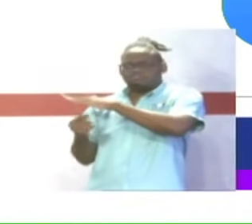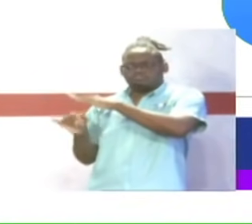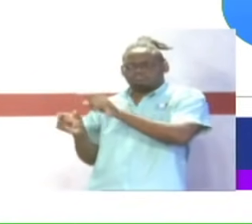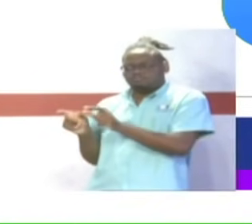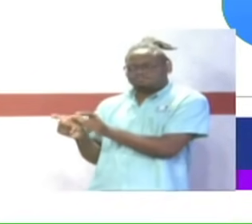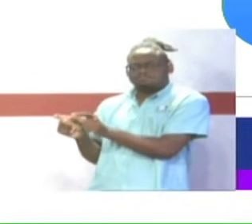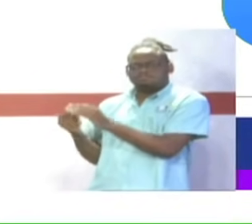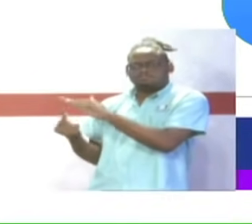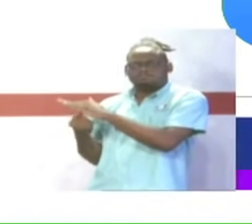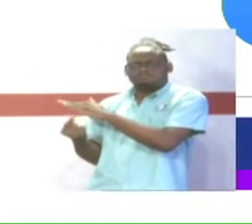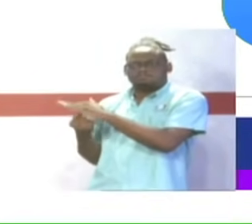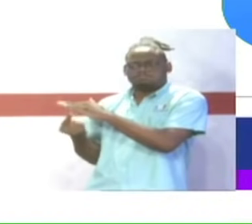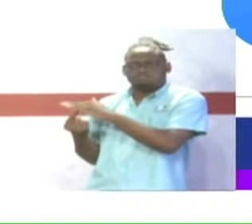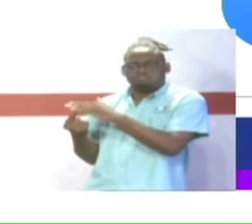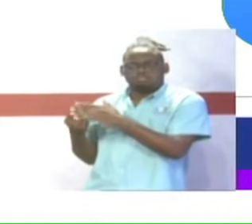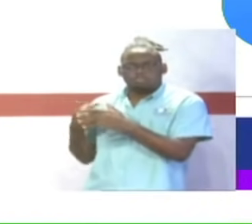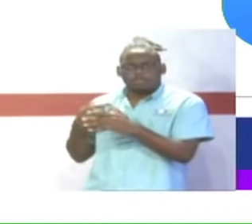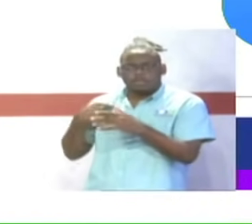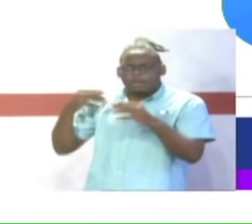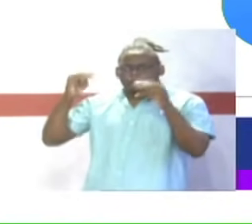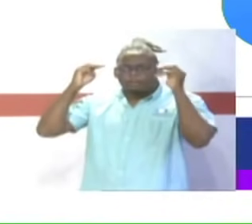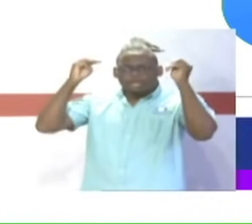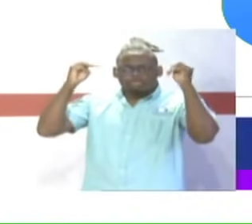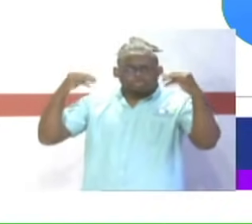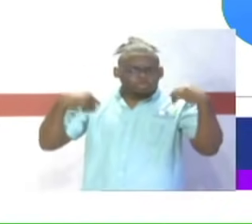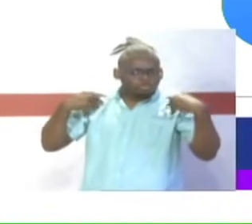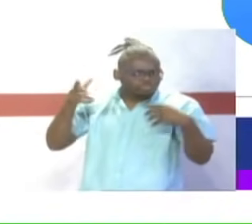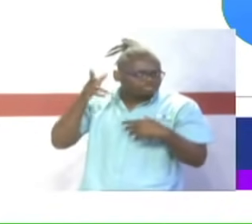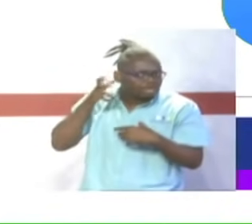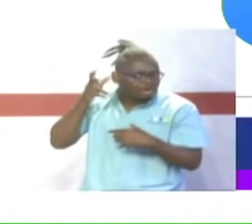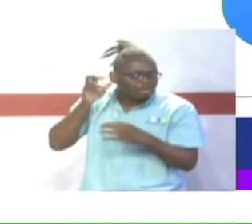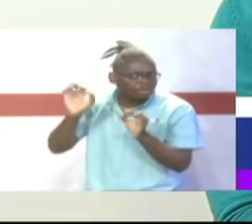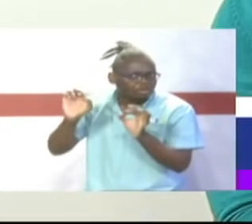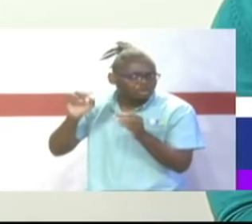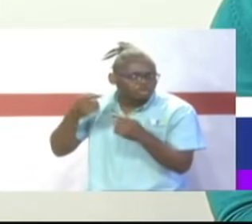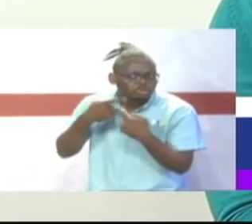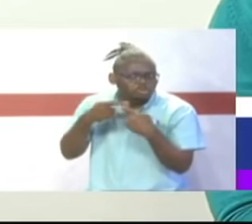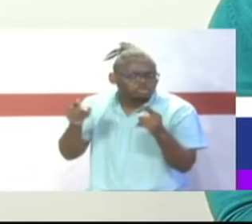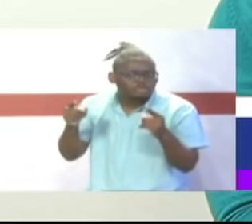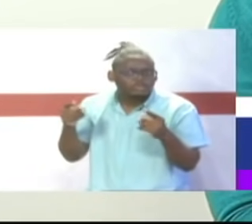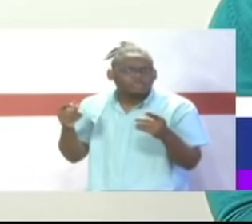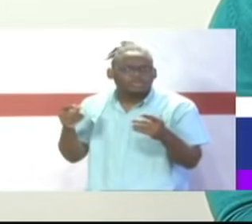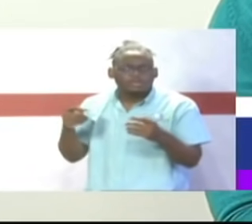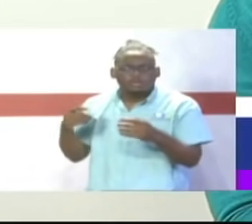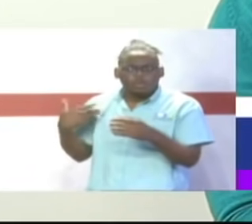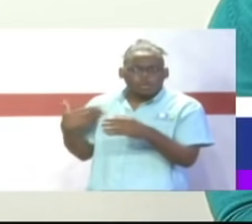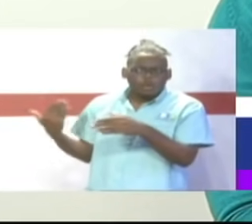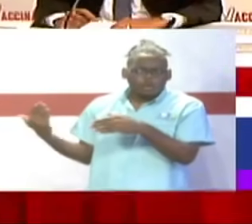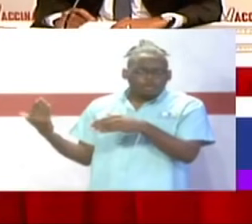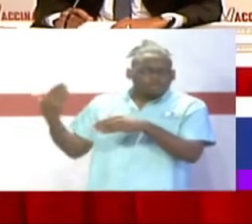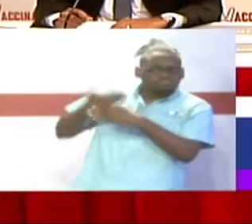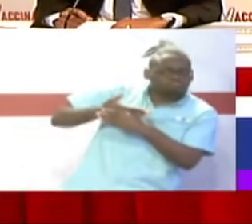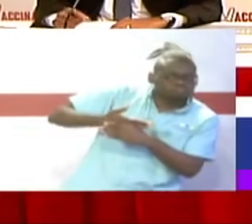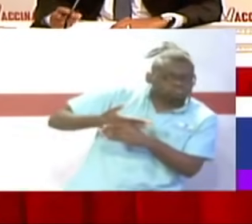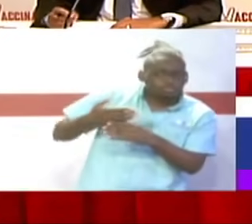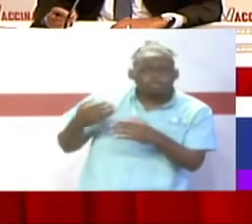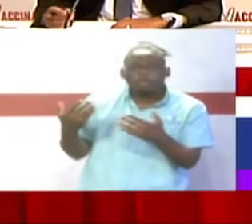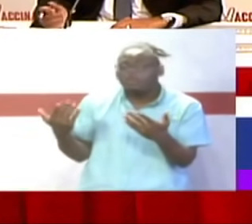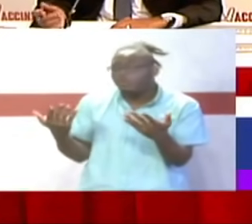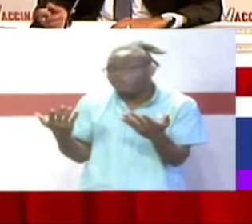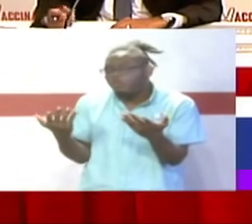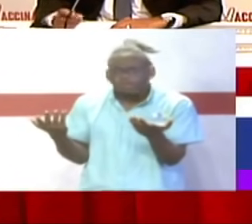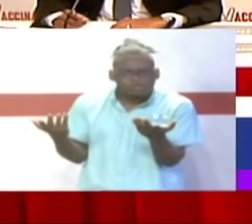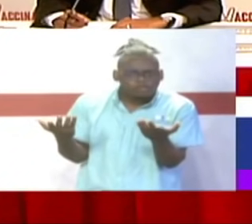of this, and if yes, whether there's any state intervention there? Sure. So let me answer the Lady Ho Choi